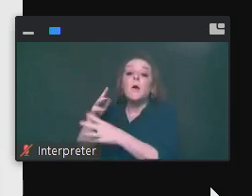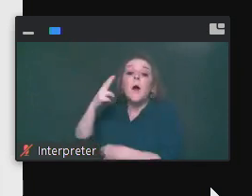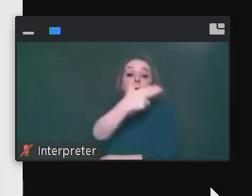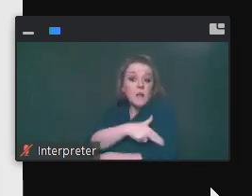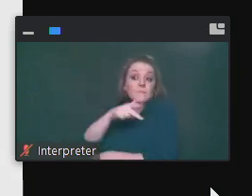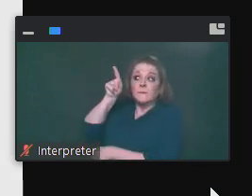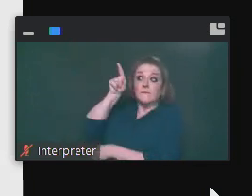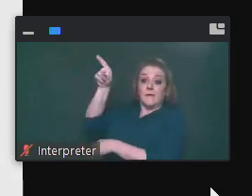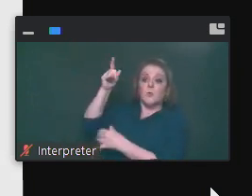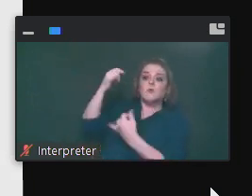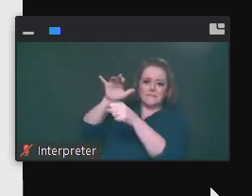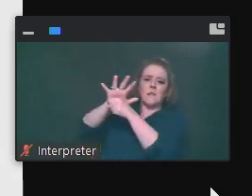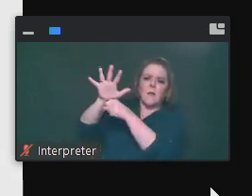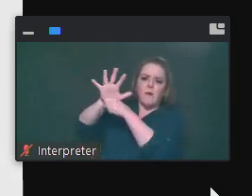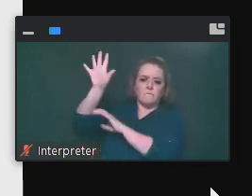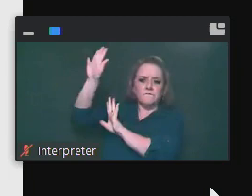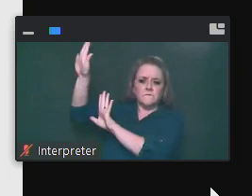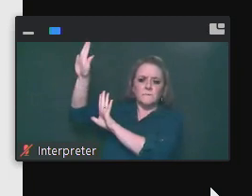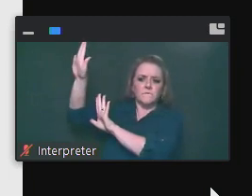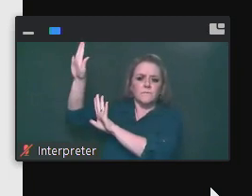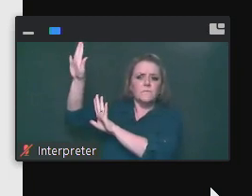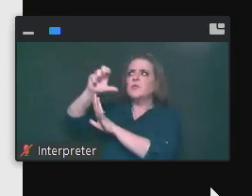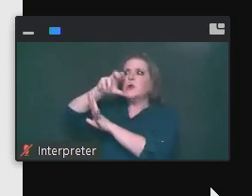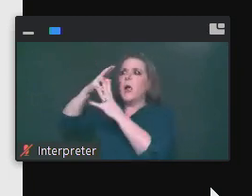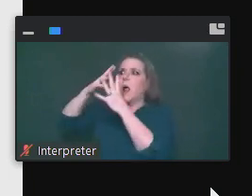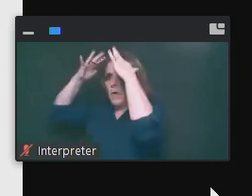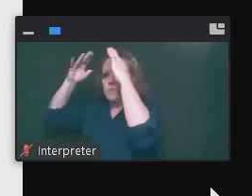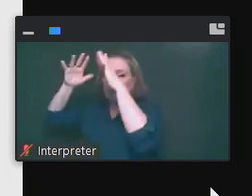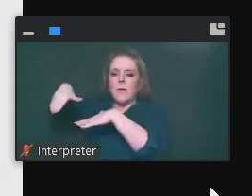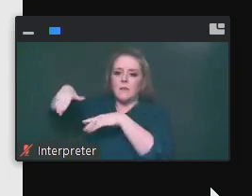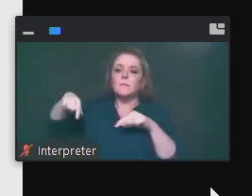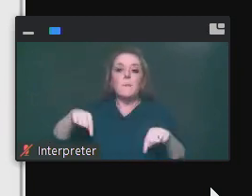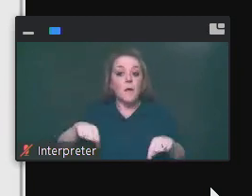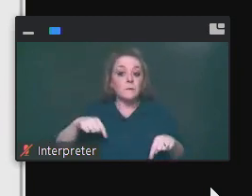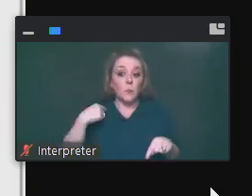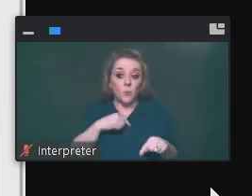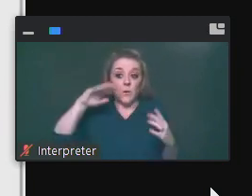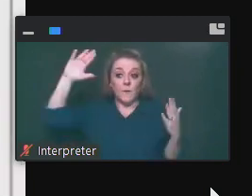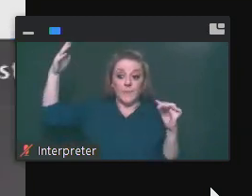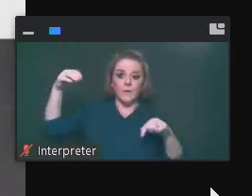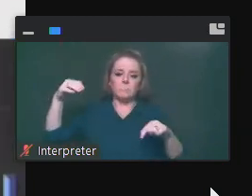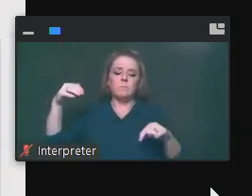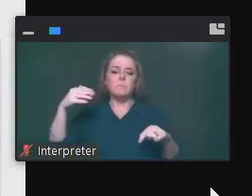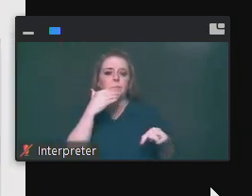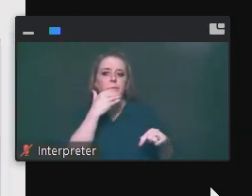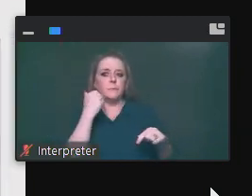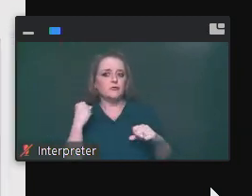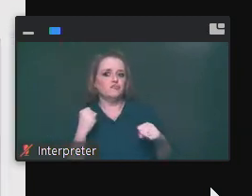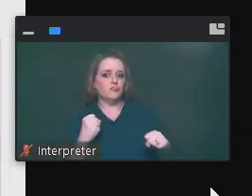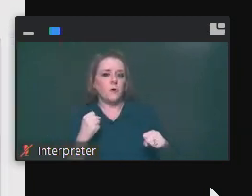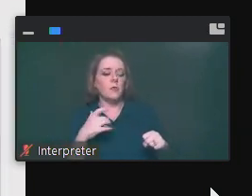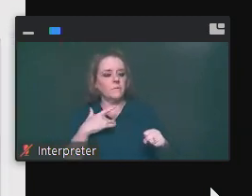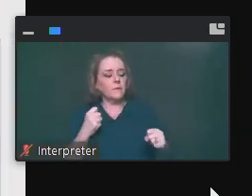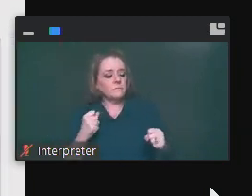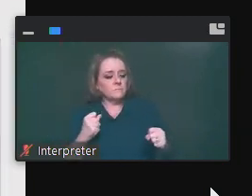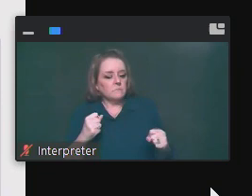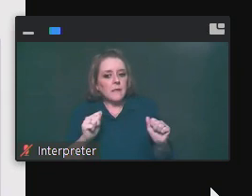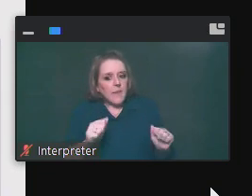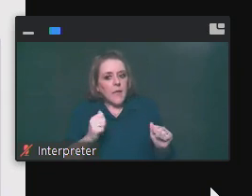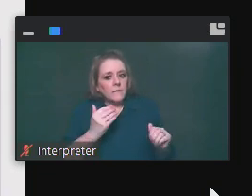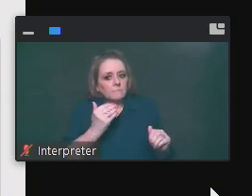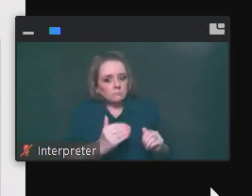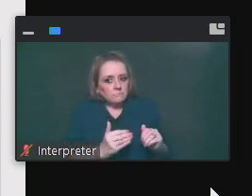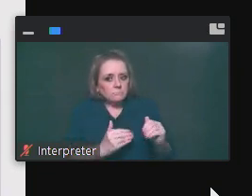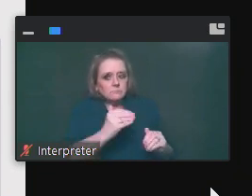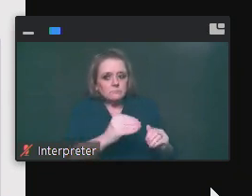not stressed, but we're in a very good spot, and that makes us feel good about opening. Finally, our